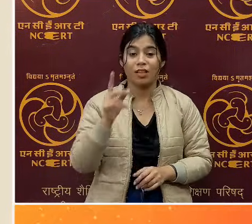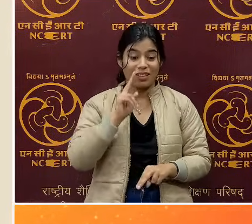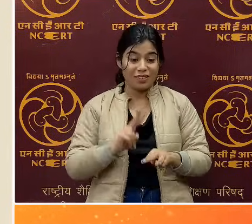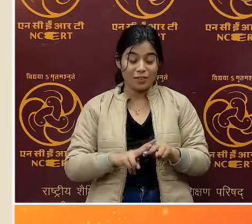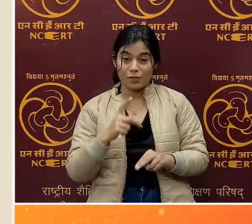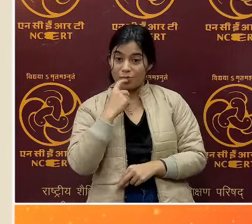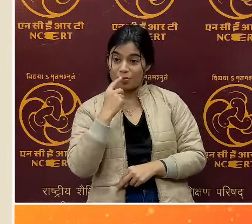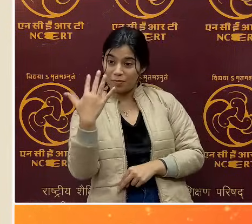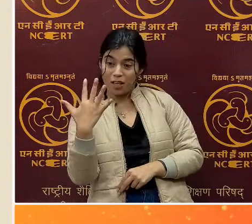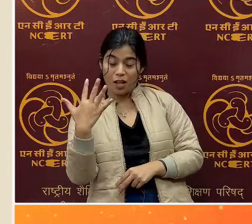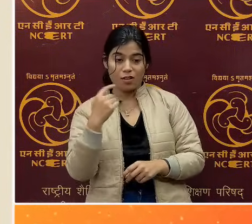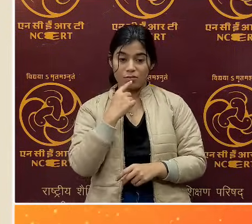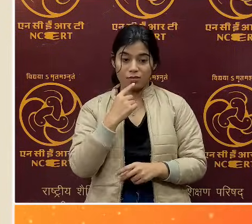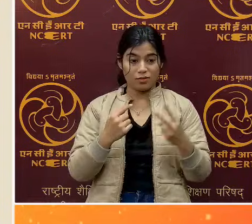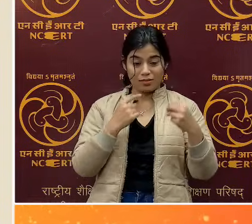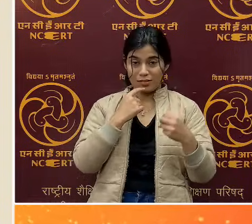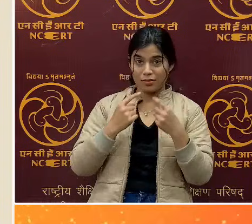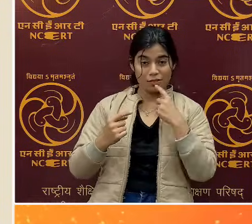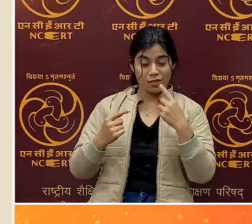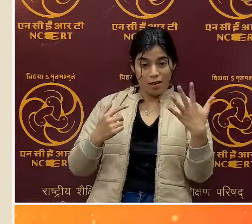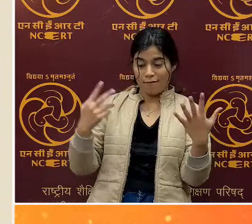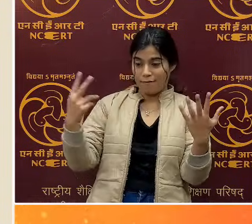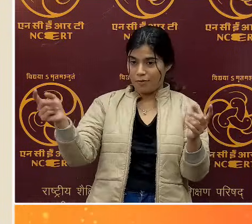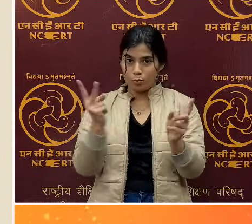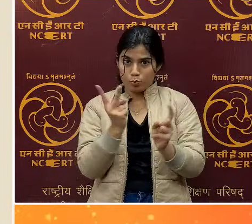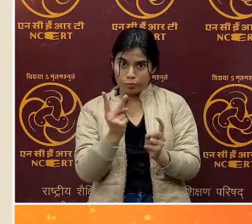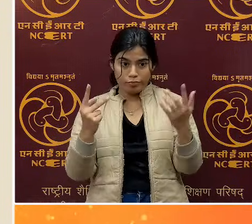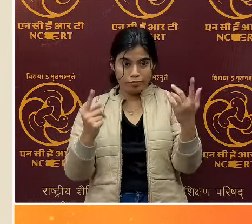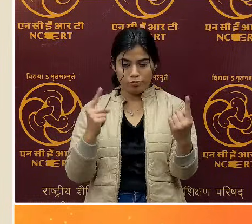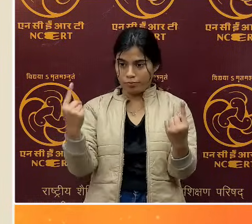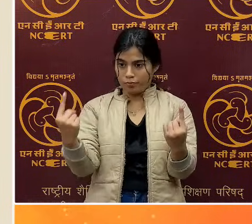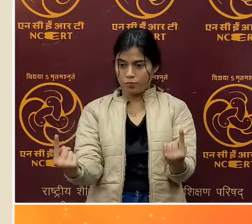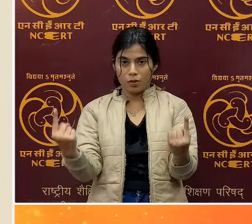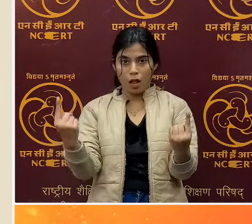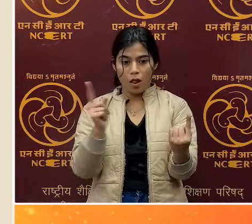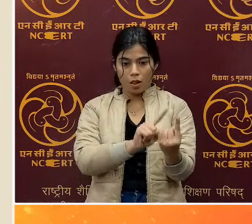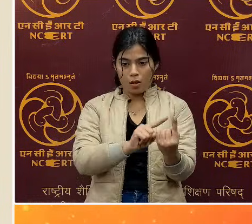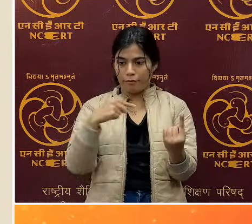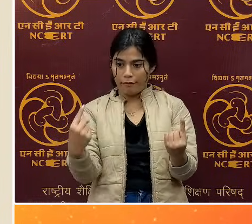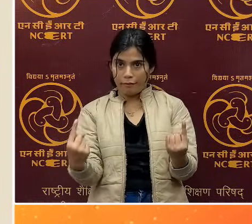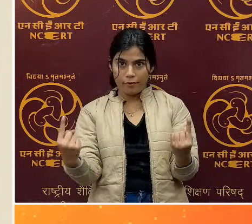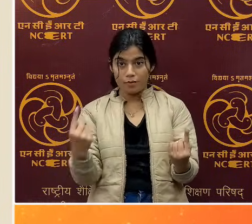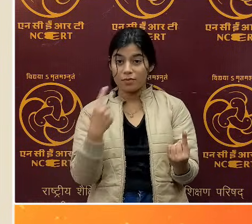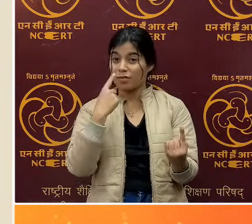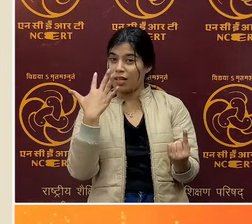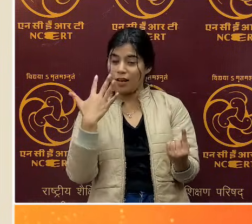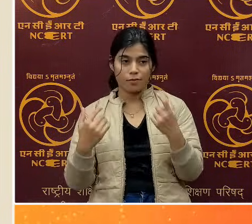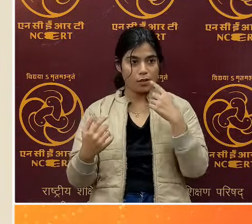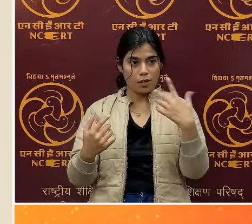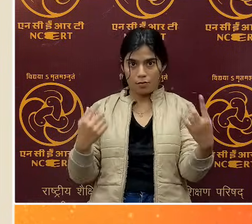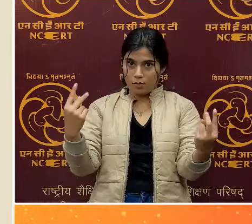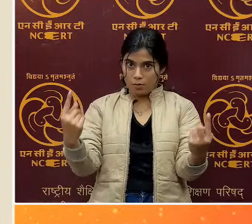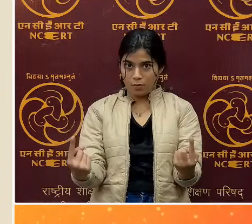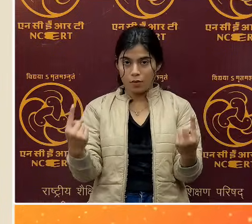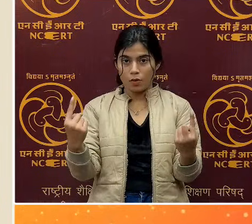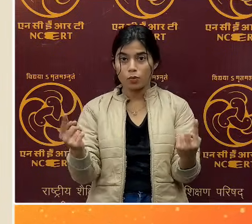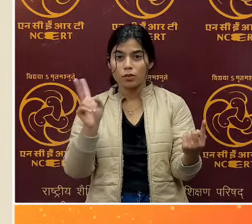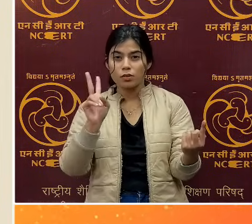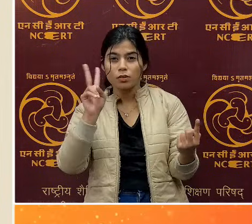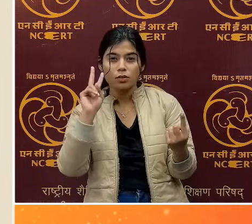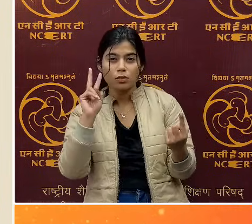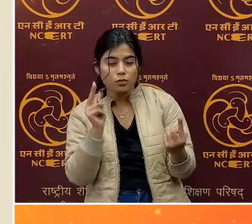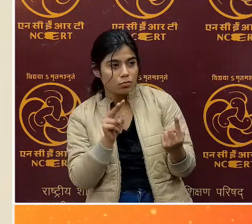other, the barber setup, I will call it as, Okay. that one is right in Yes, we front can of see you, that. one is right at the back of you. You